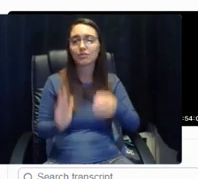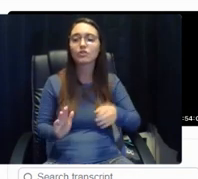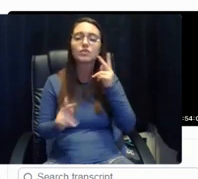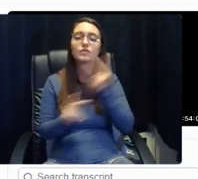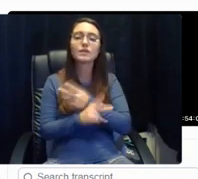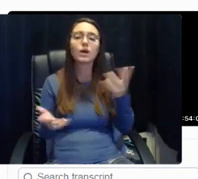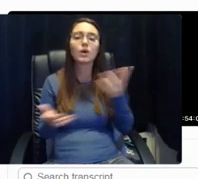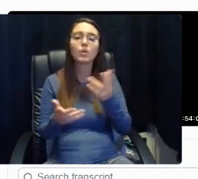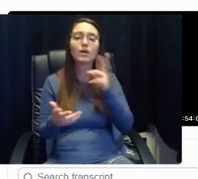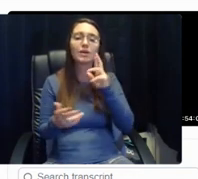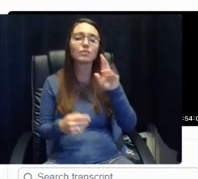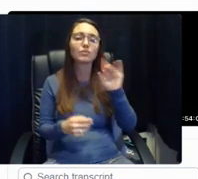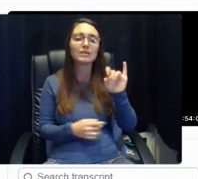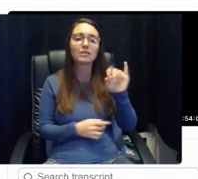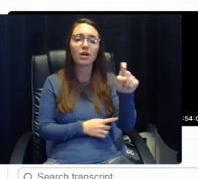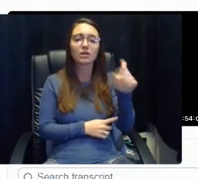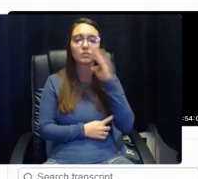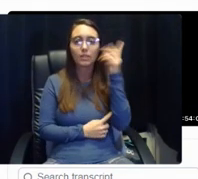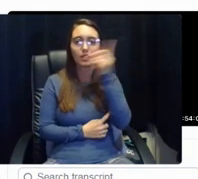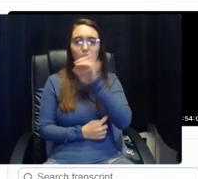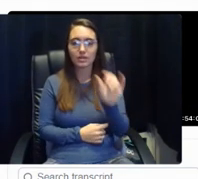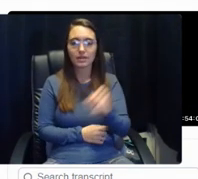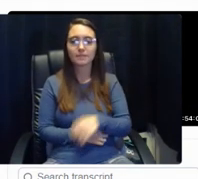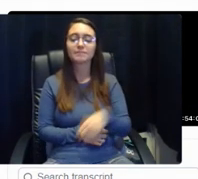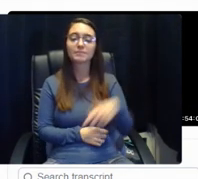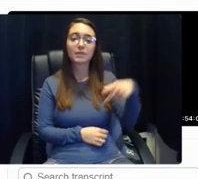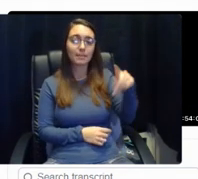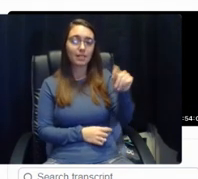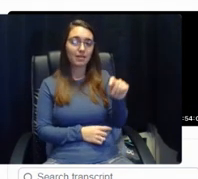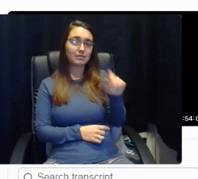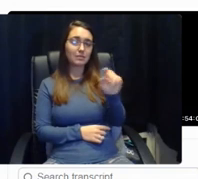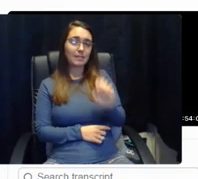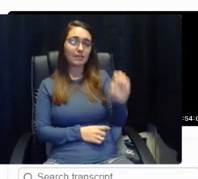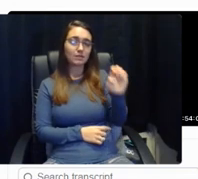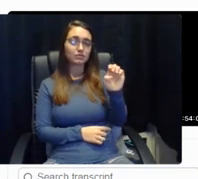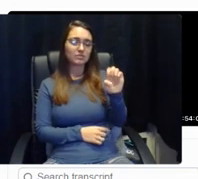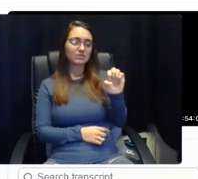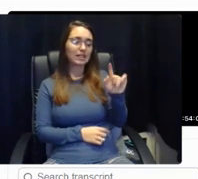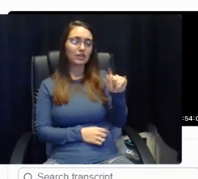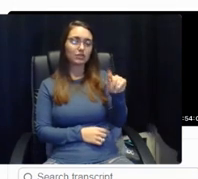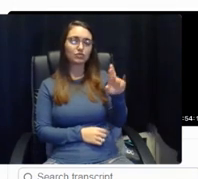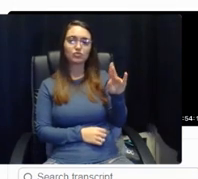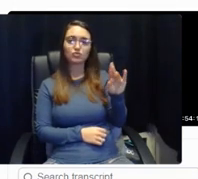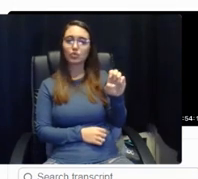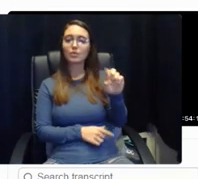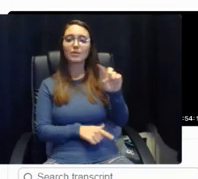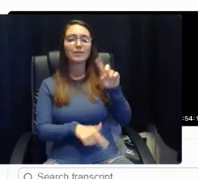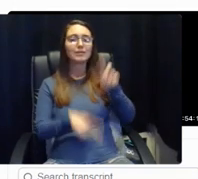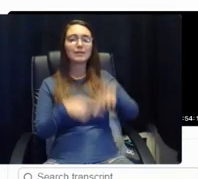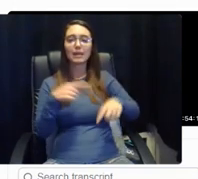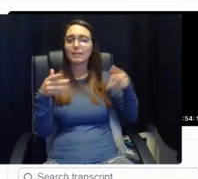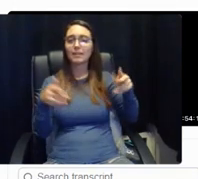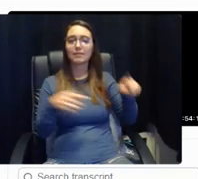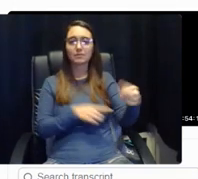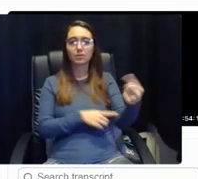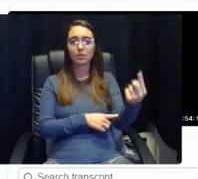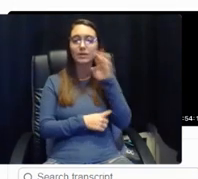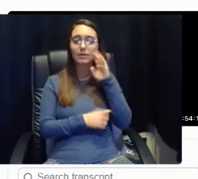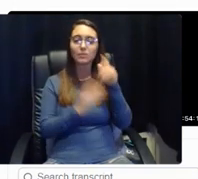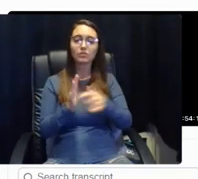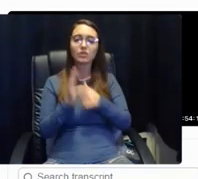look like. And platinum electrode cannot be standalone. It requires